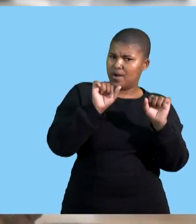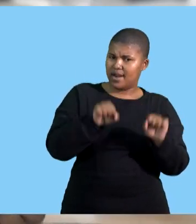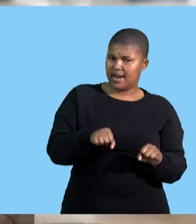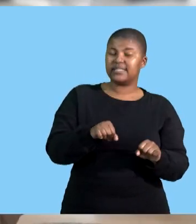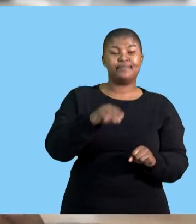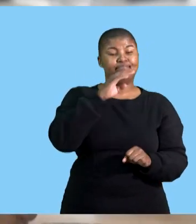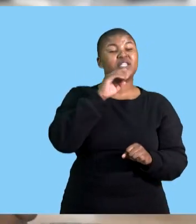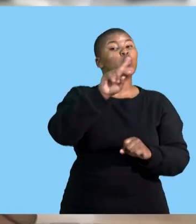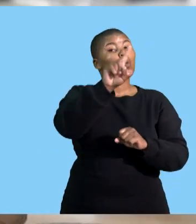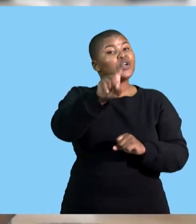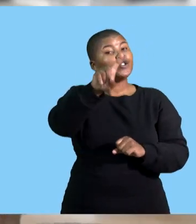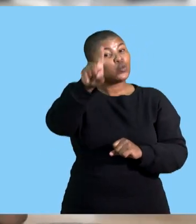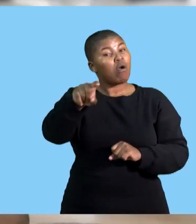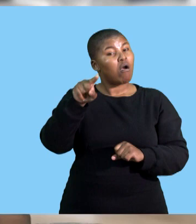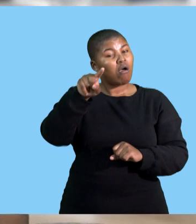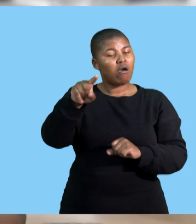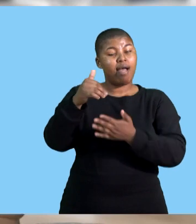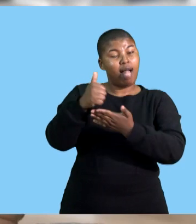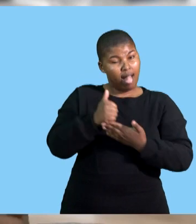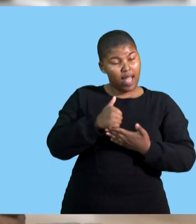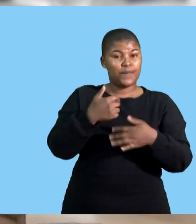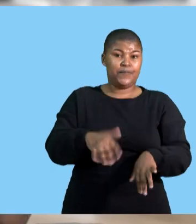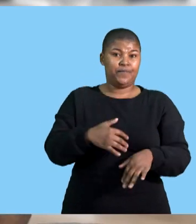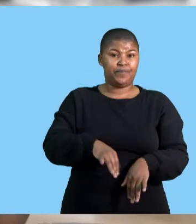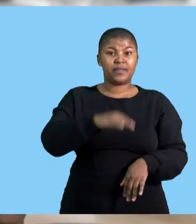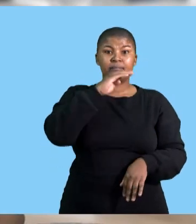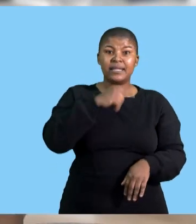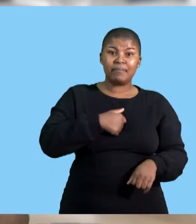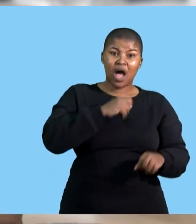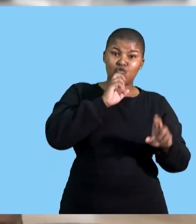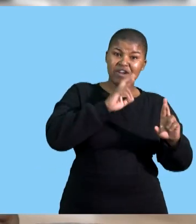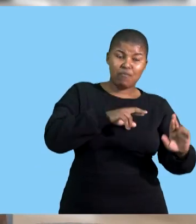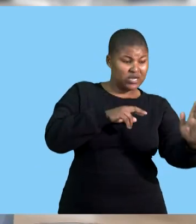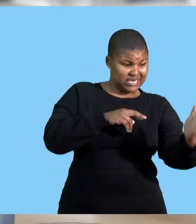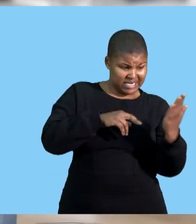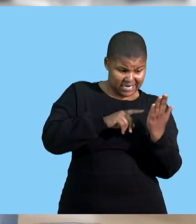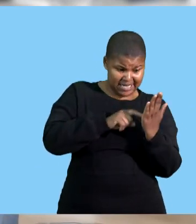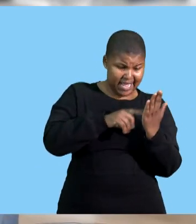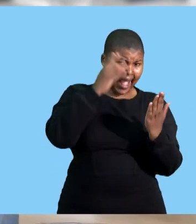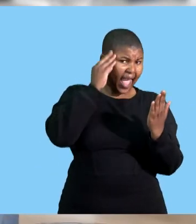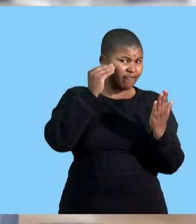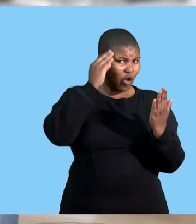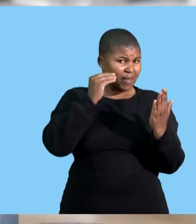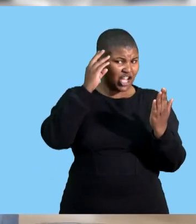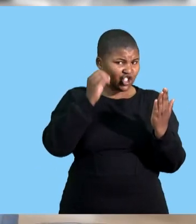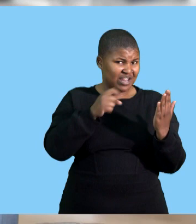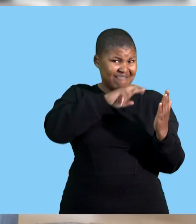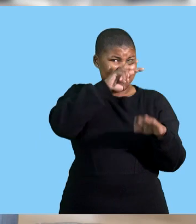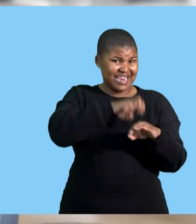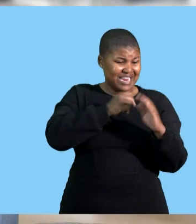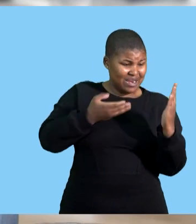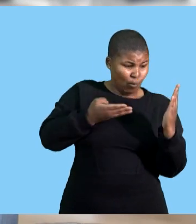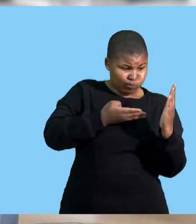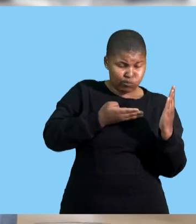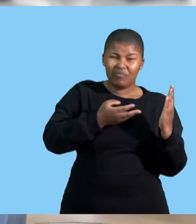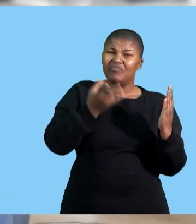and ask these questions. Does it only contain the relevant information? If it does not, then it simply means that you need to remove